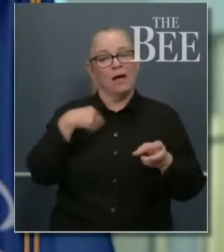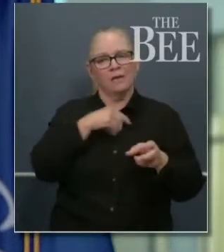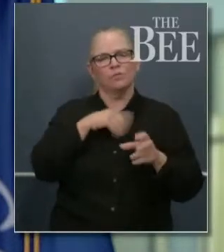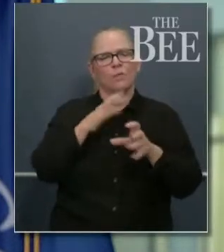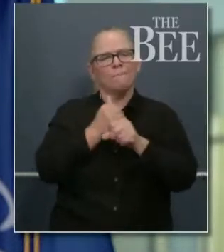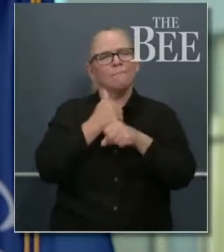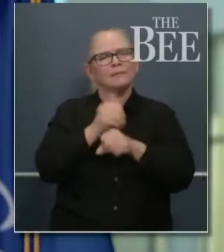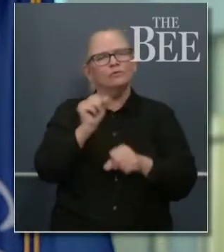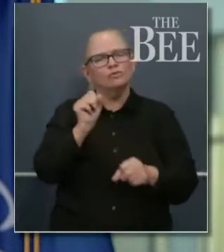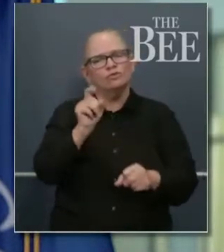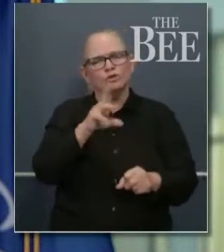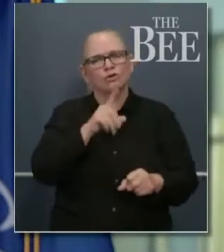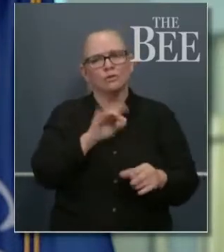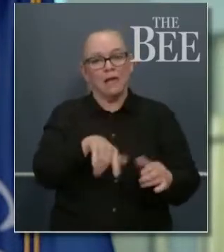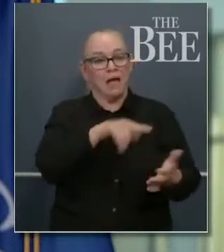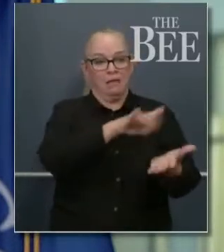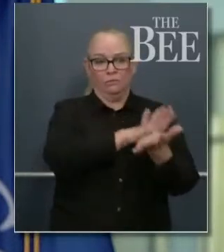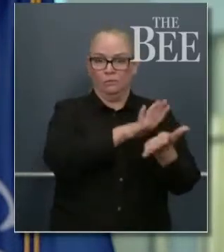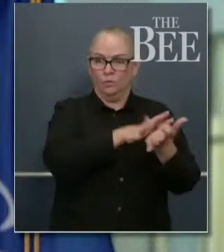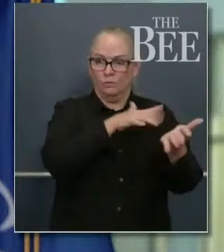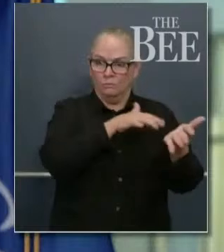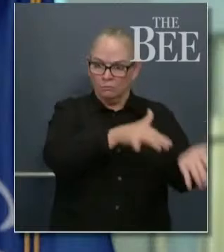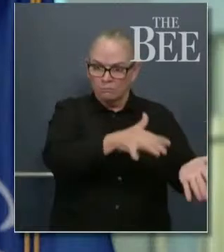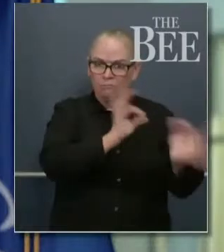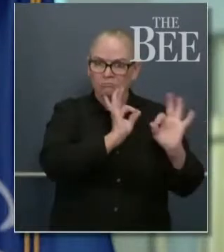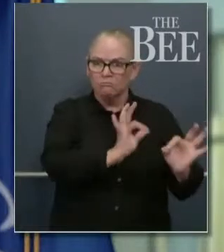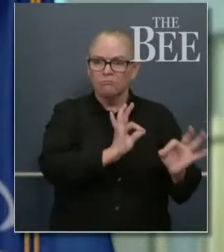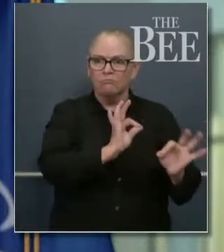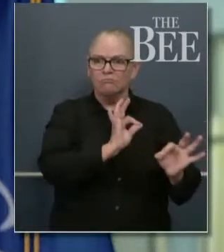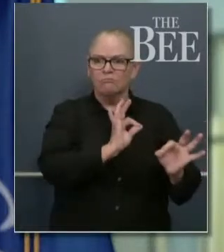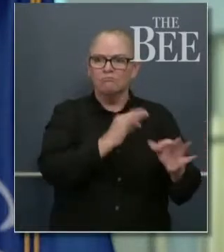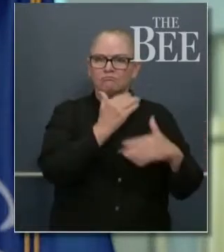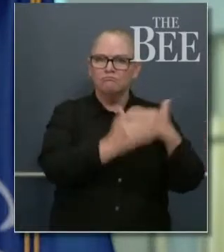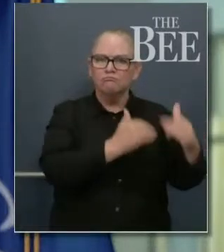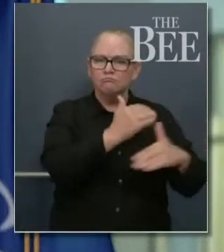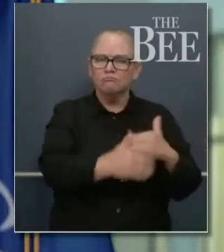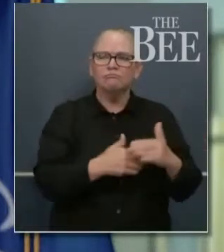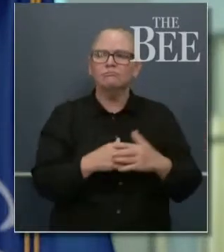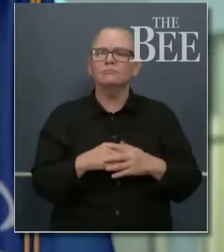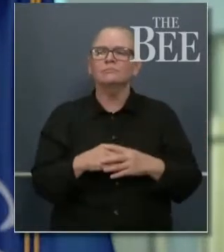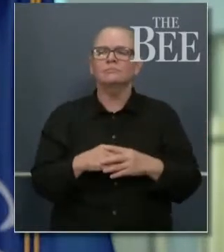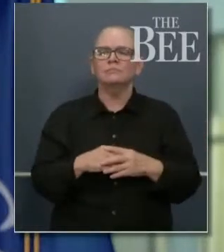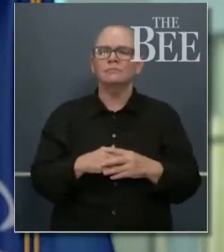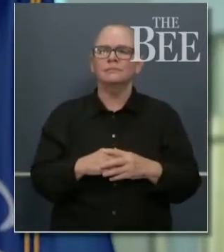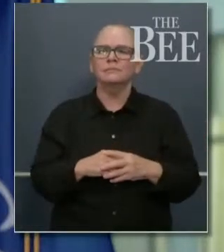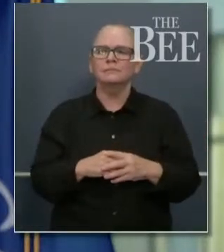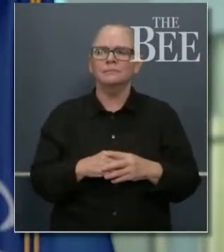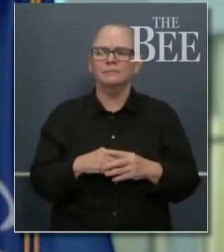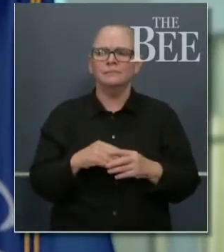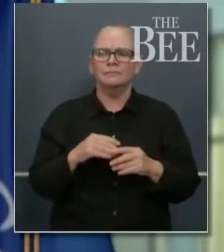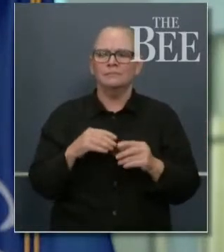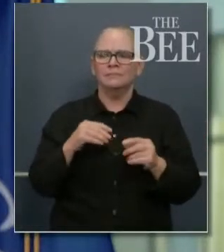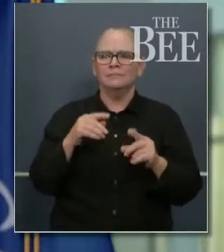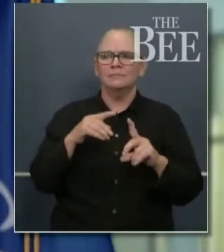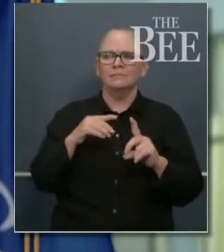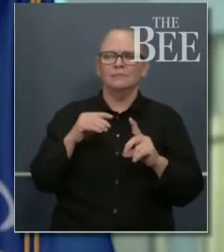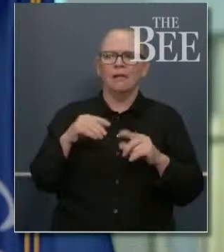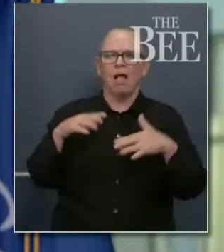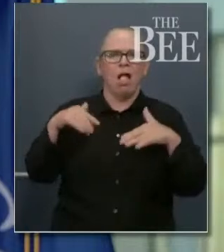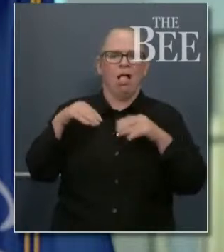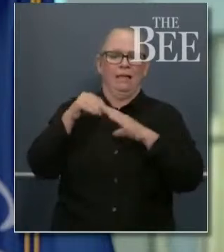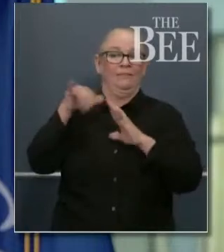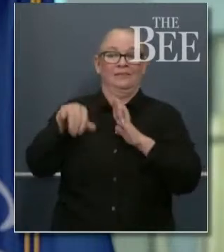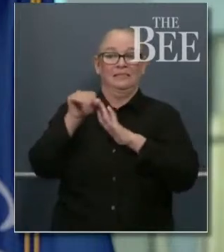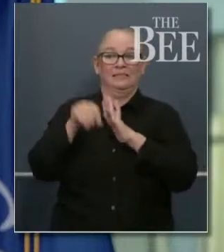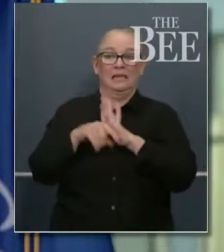academic rigor is such that we're doing justice to that paradigm and principle. But nonetheless, there is nothing in those state guidelines to